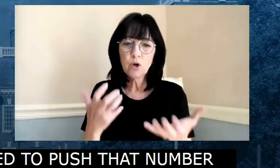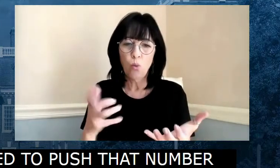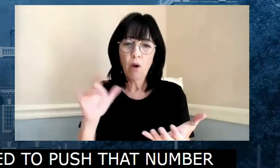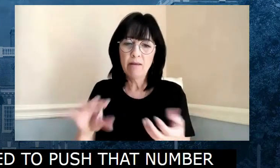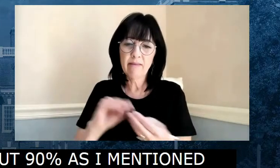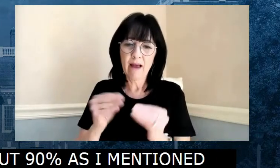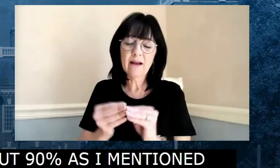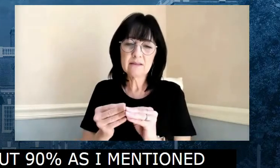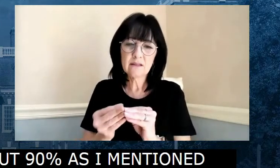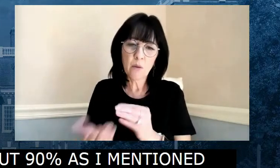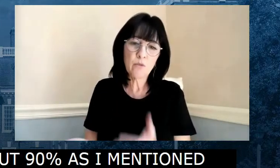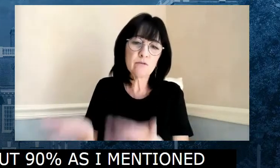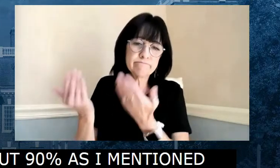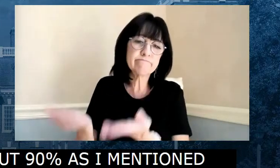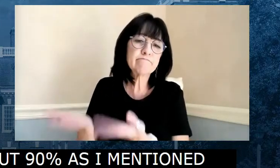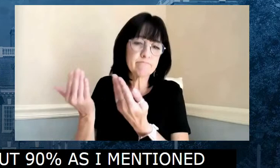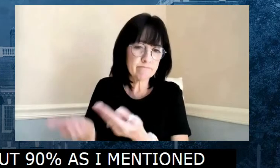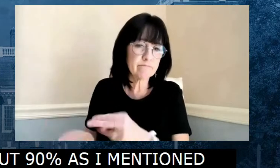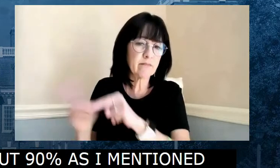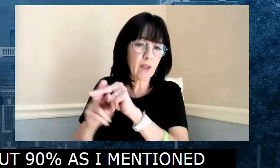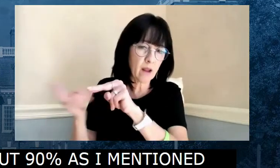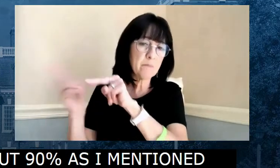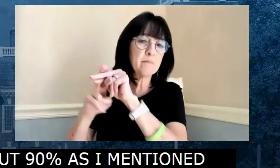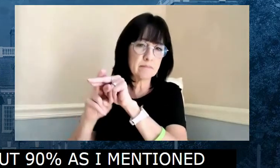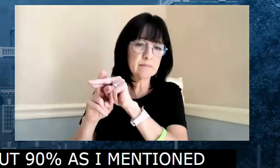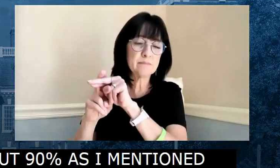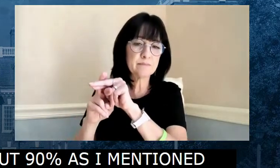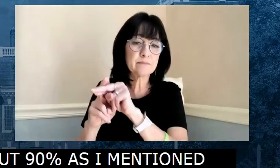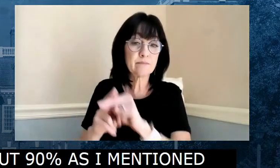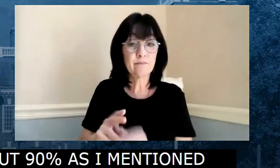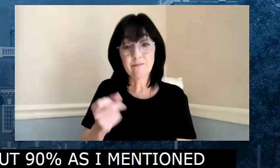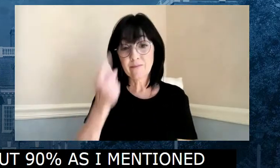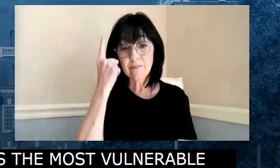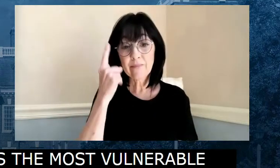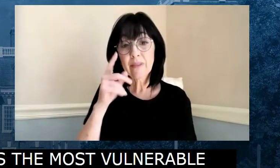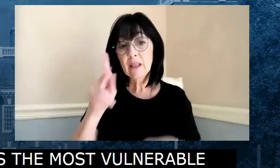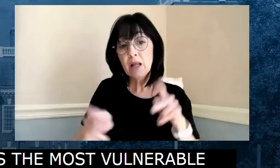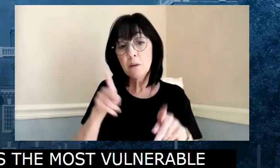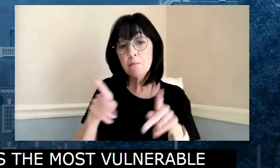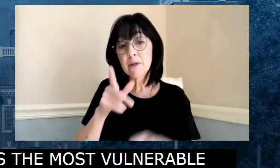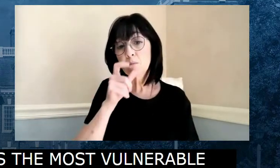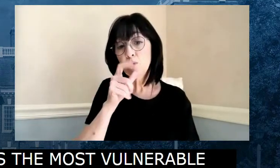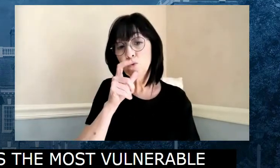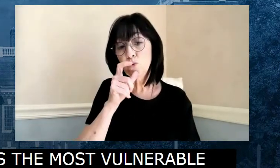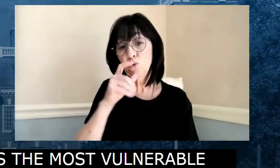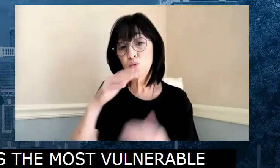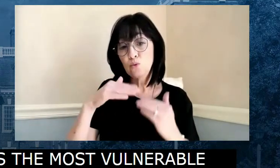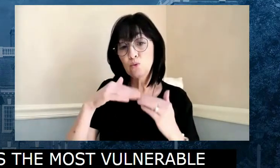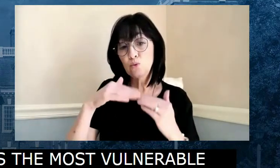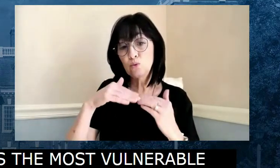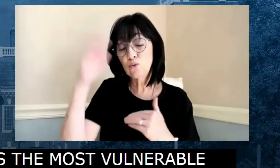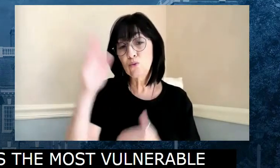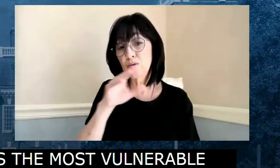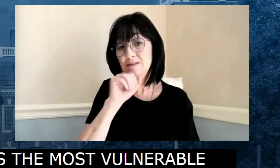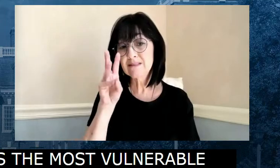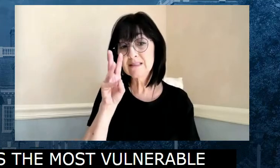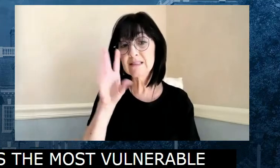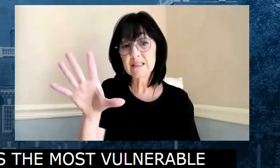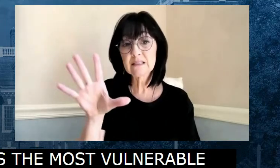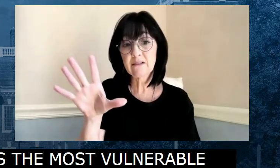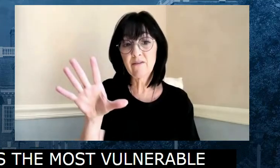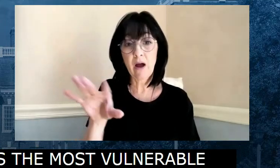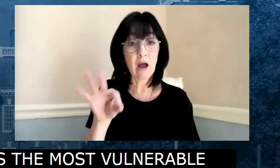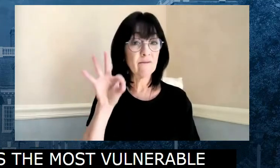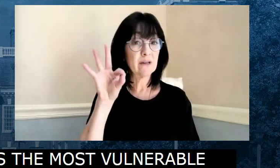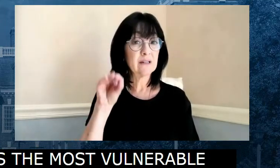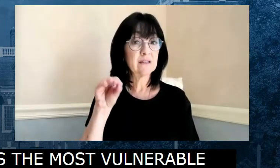So age 65 and older, these were the first group eligible too, by the way, have received at least 1 dose, and it's a